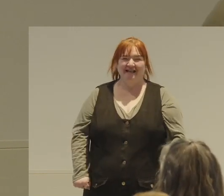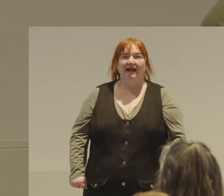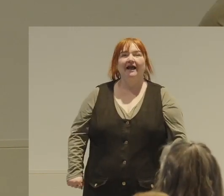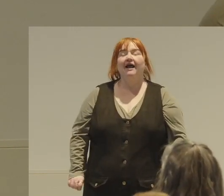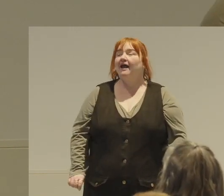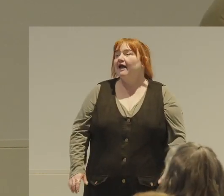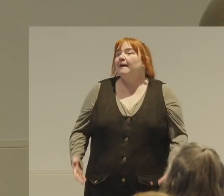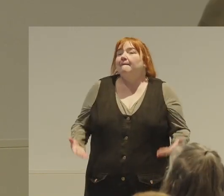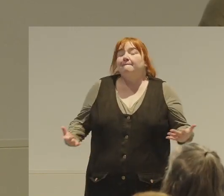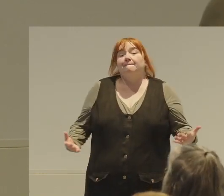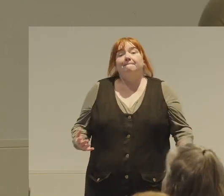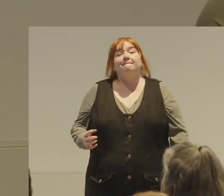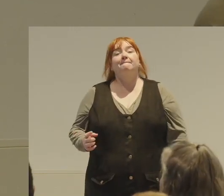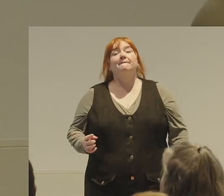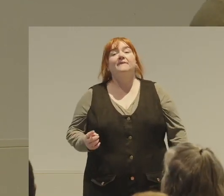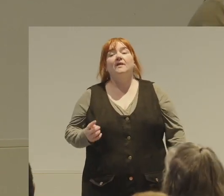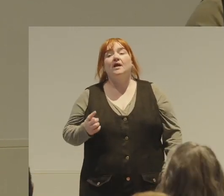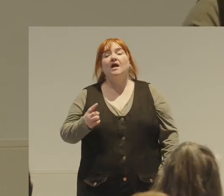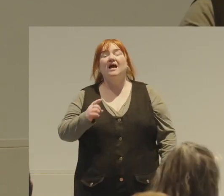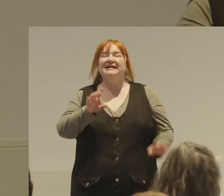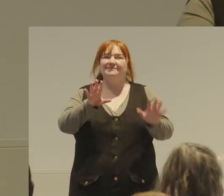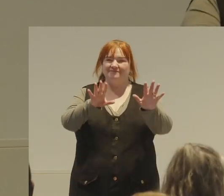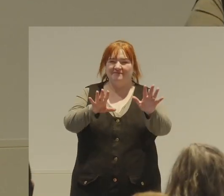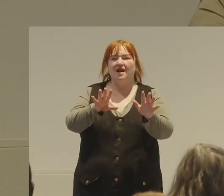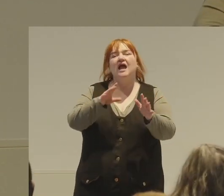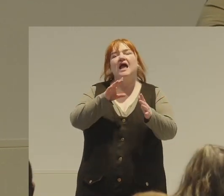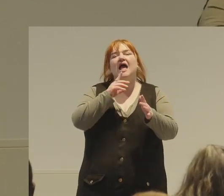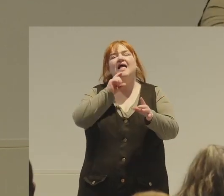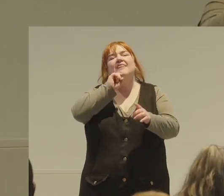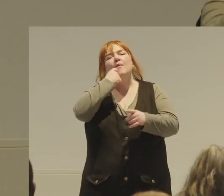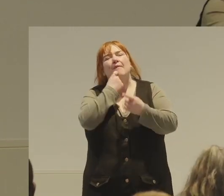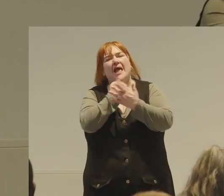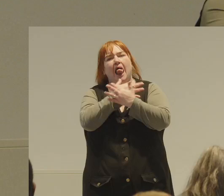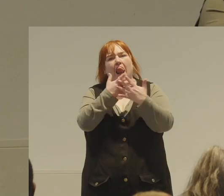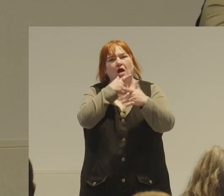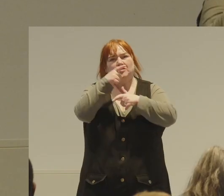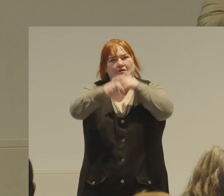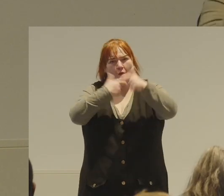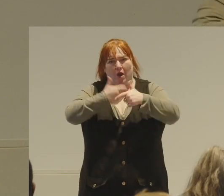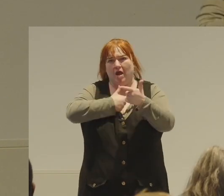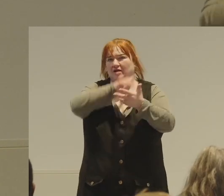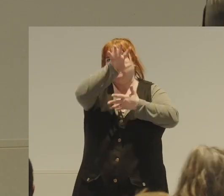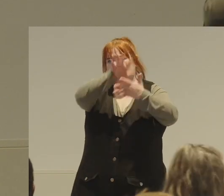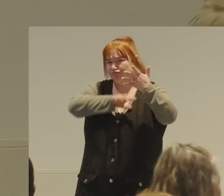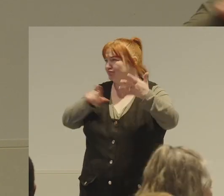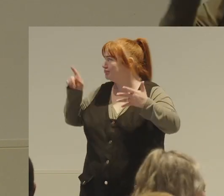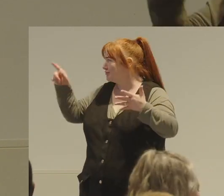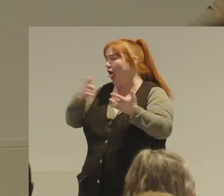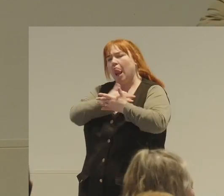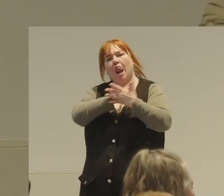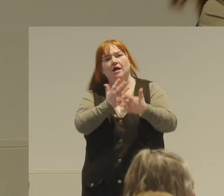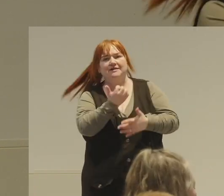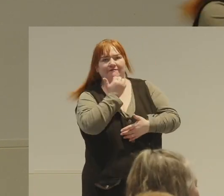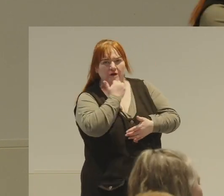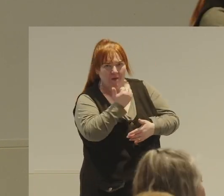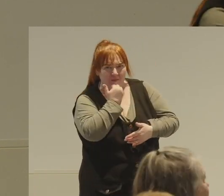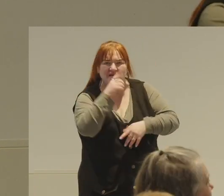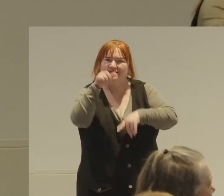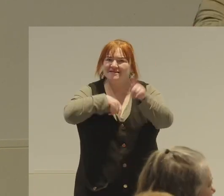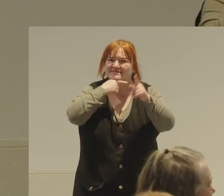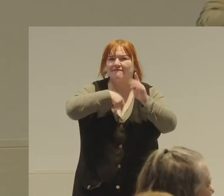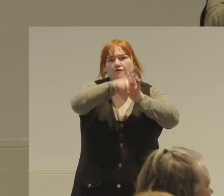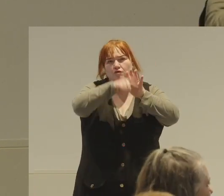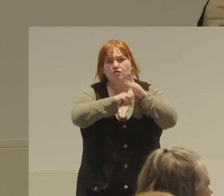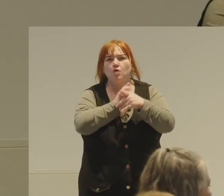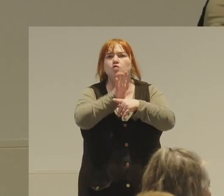going to say is the next few minutes is going to get a bit wordy. There'll be a lot of words on the screen, and I'll be saying a lot of things about numbers and words and different rules around